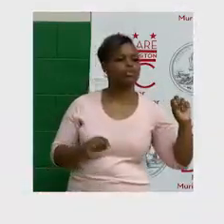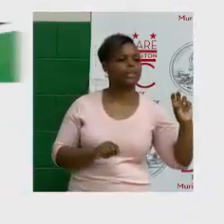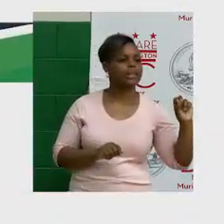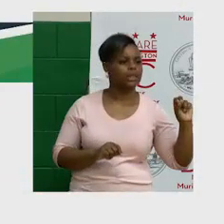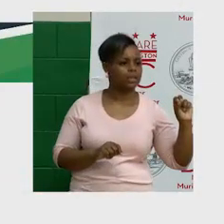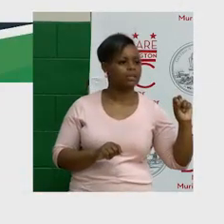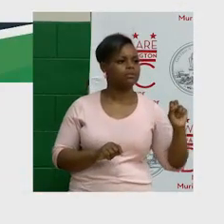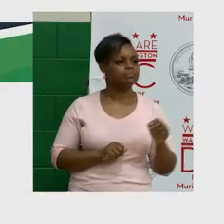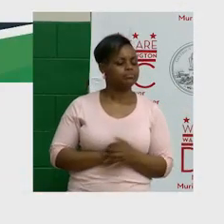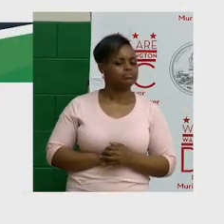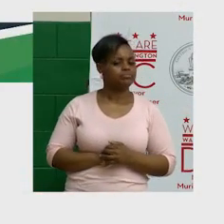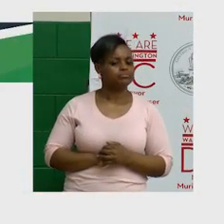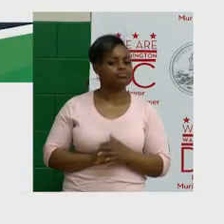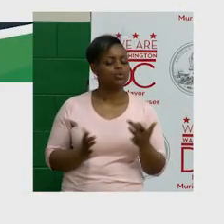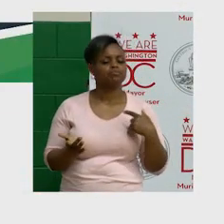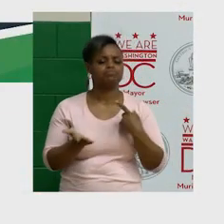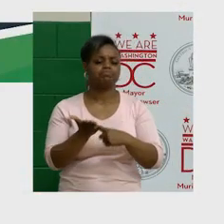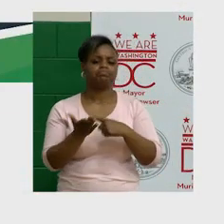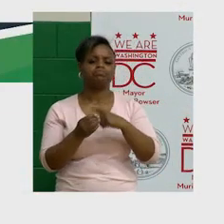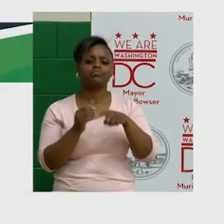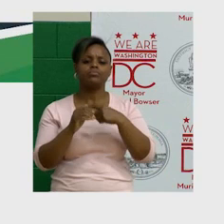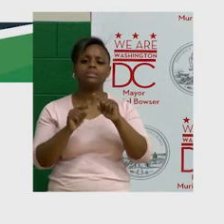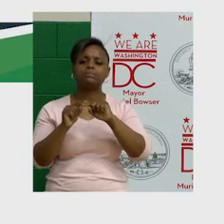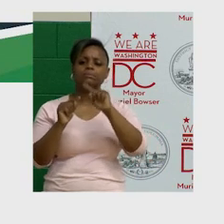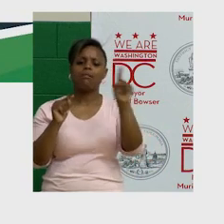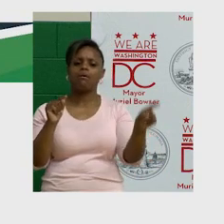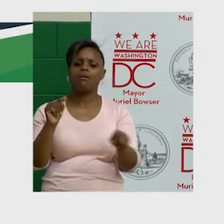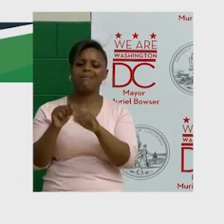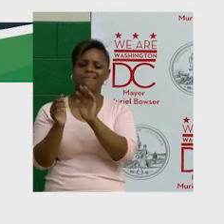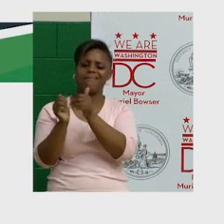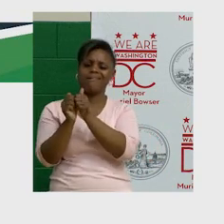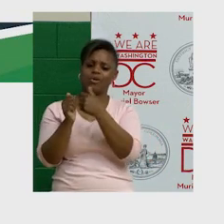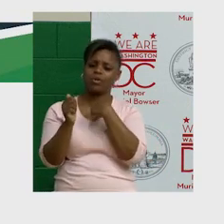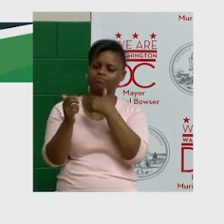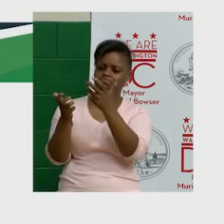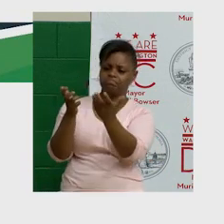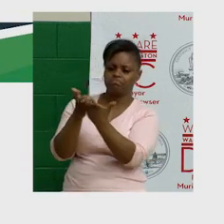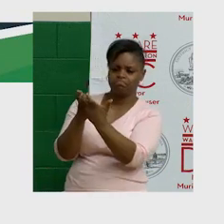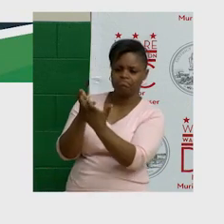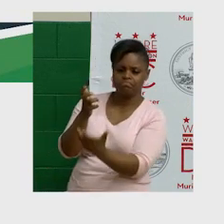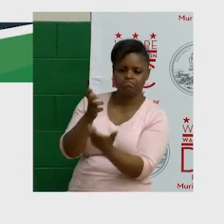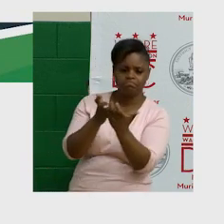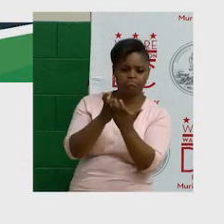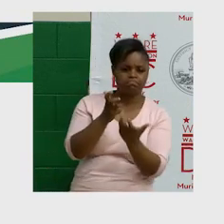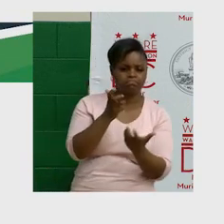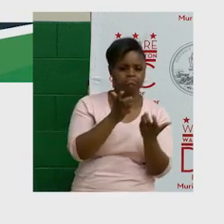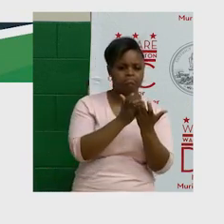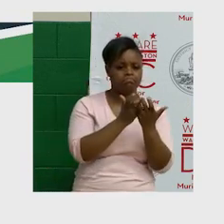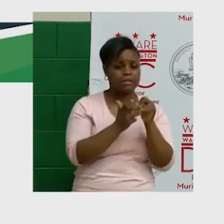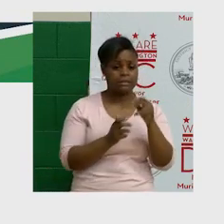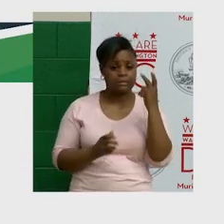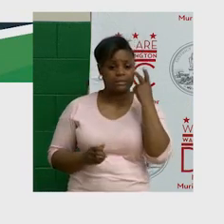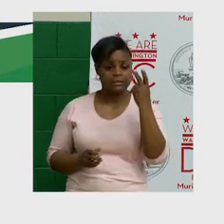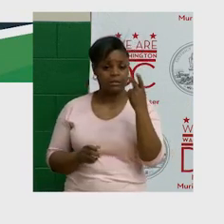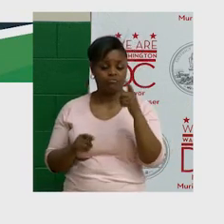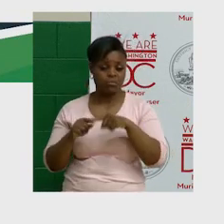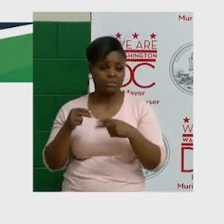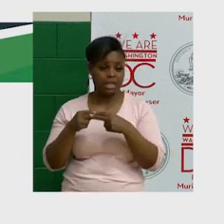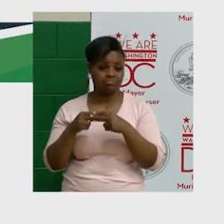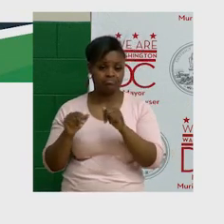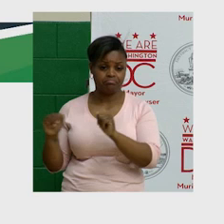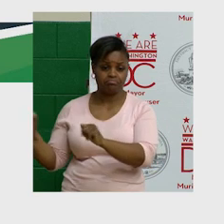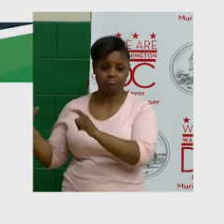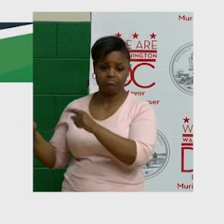through a little bit about the budget development cycle and how you all fit in into this process. So you can see from the slide, we're in the first part